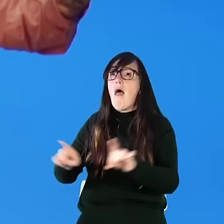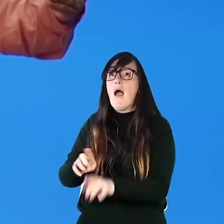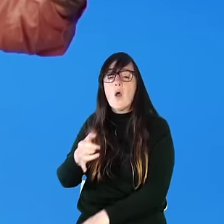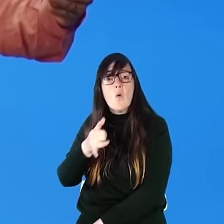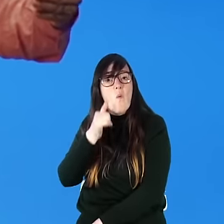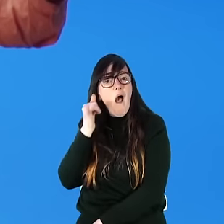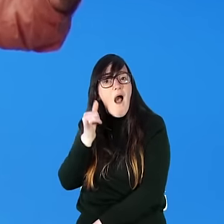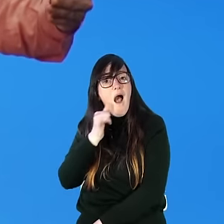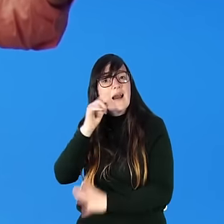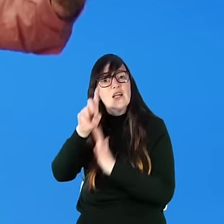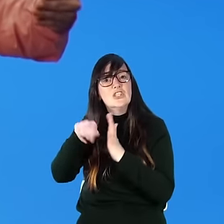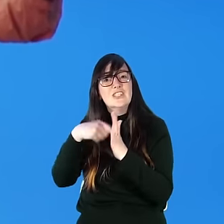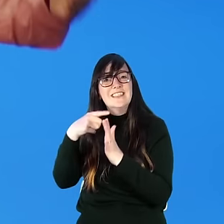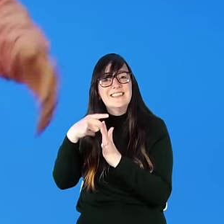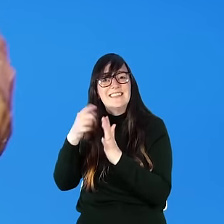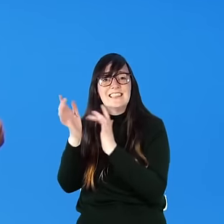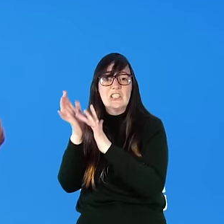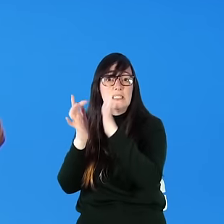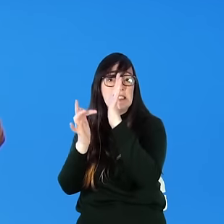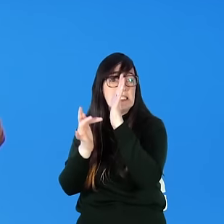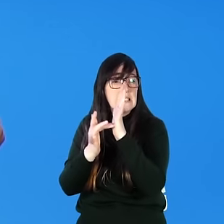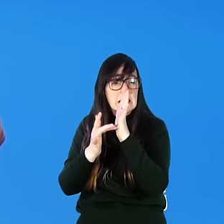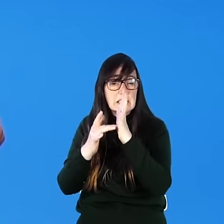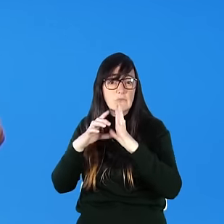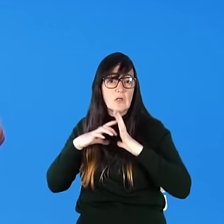the end of the wedding feast in Cana.